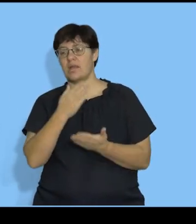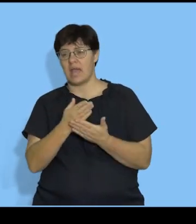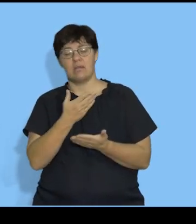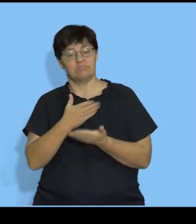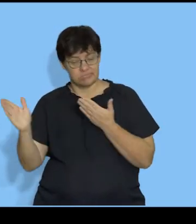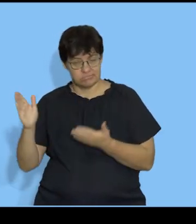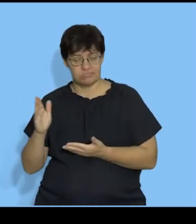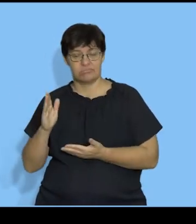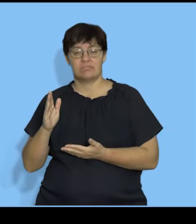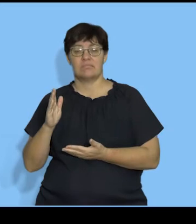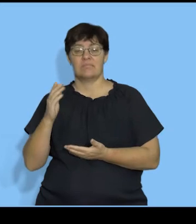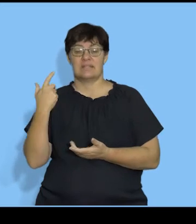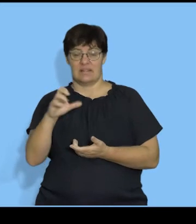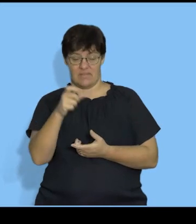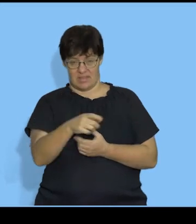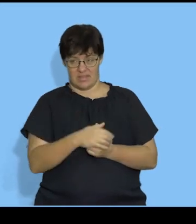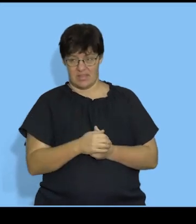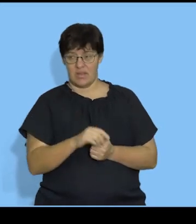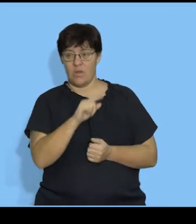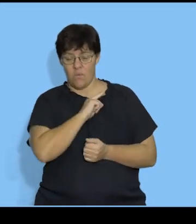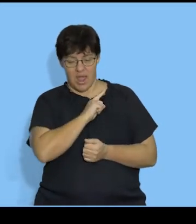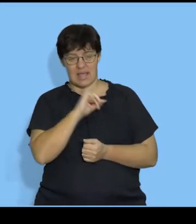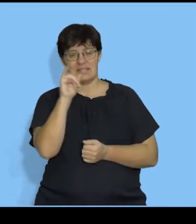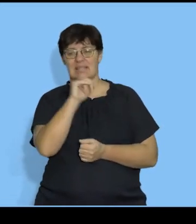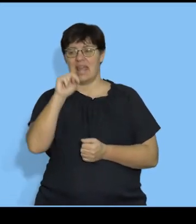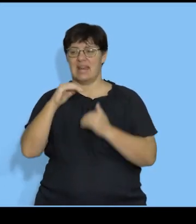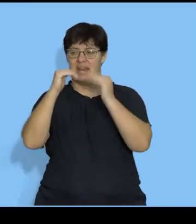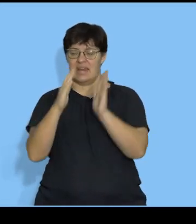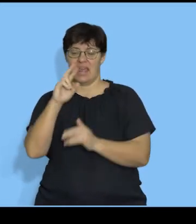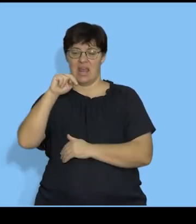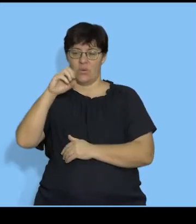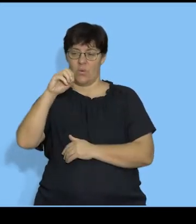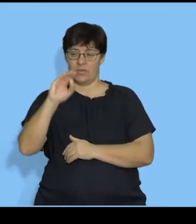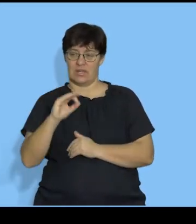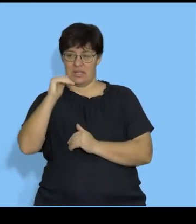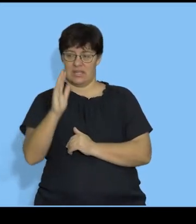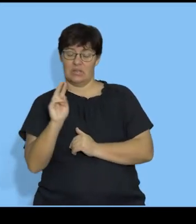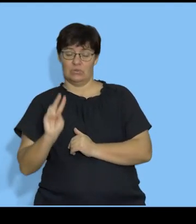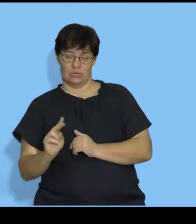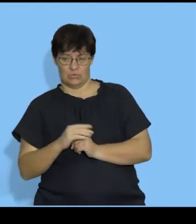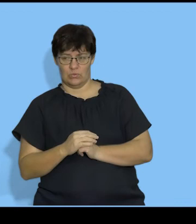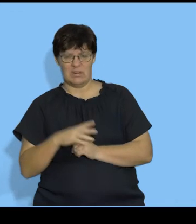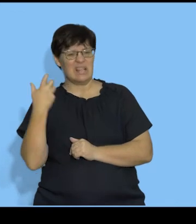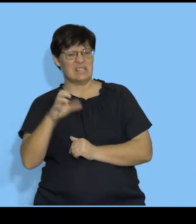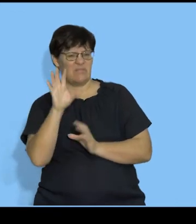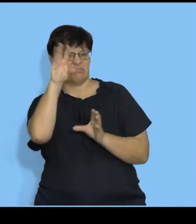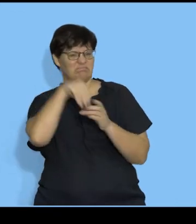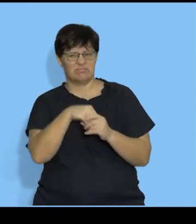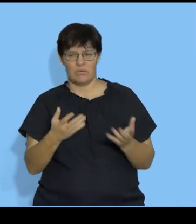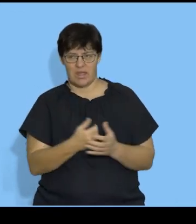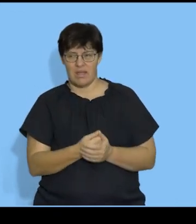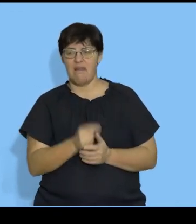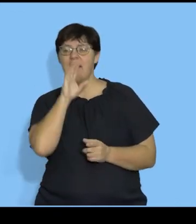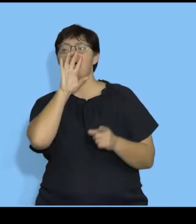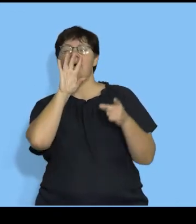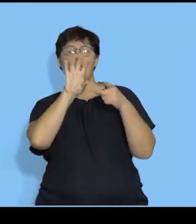now we have got zinc ions in solution. Now, we ask ourselves, where does silver belong? We are able to locate